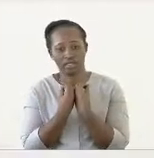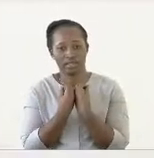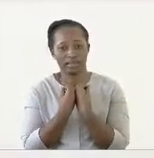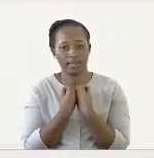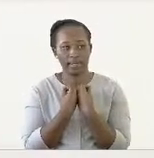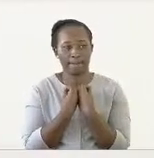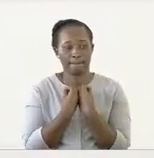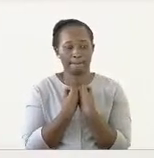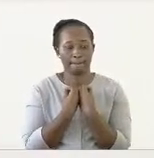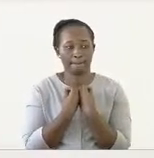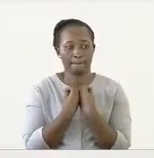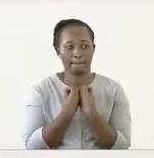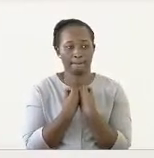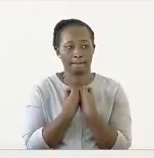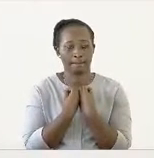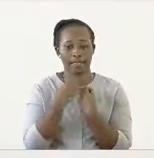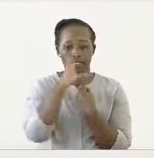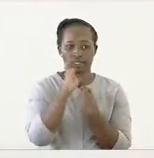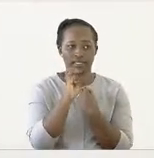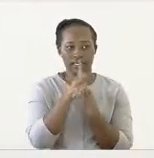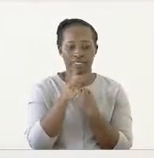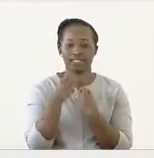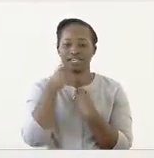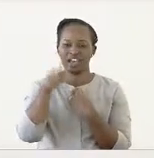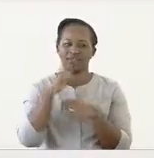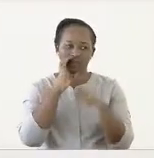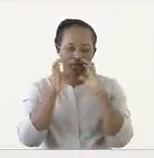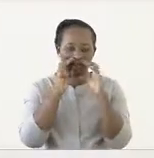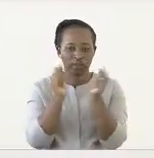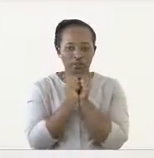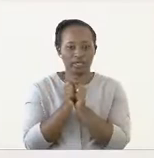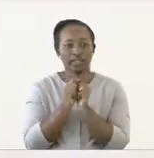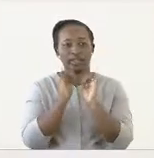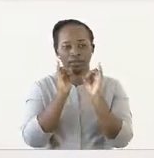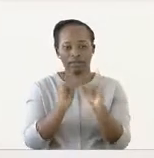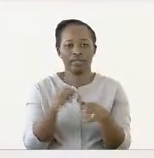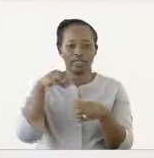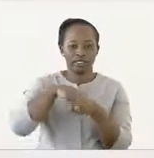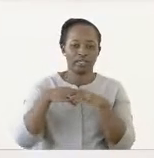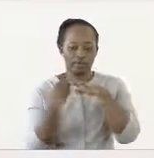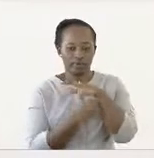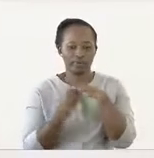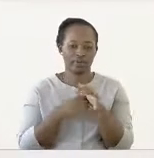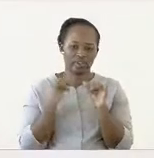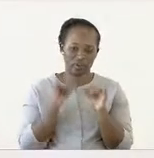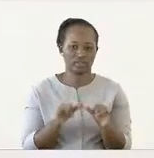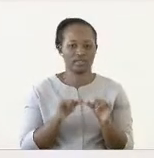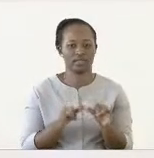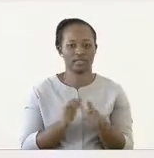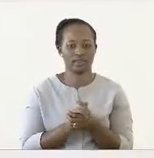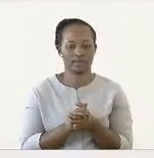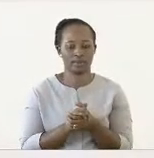the organs, the tissues, the cells, they have to communicate together to maintain the internal environment constantly, all